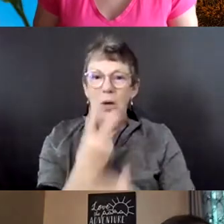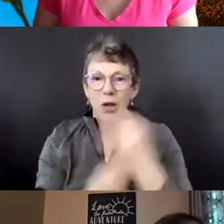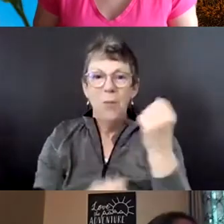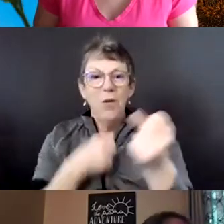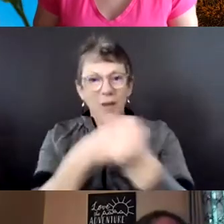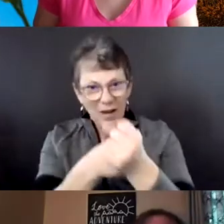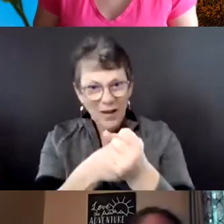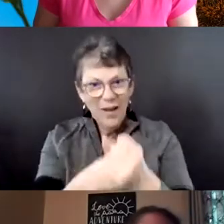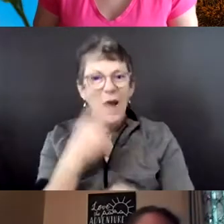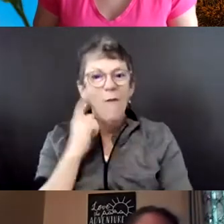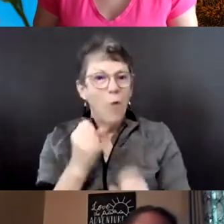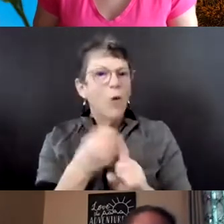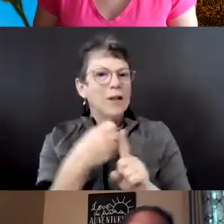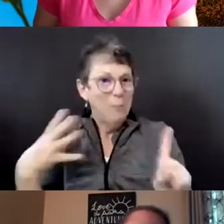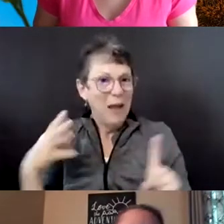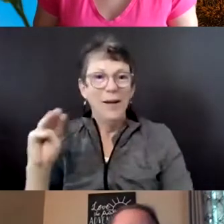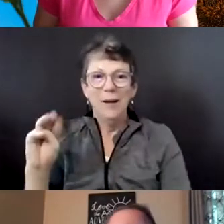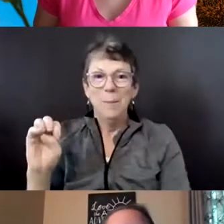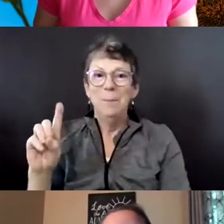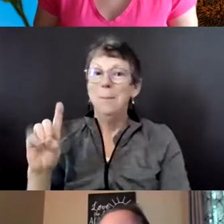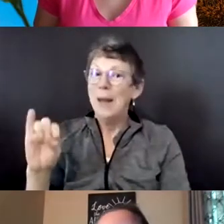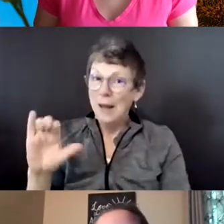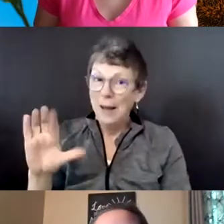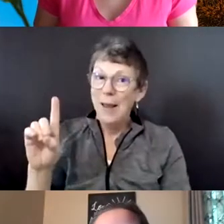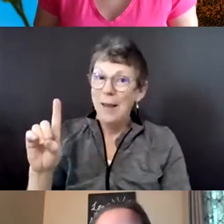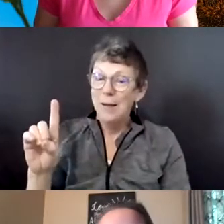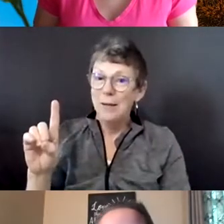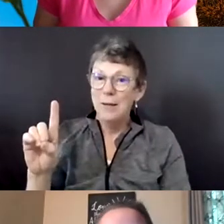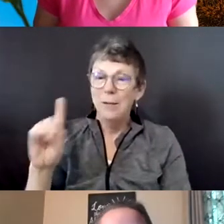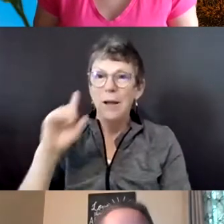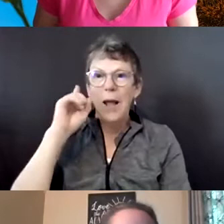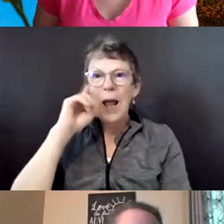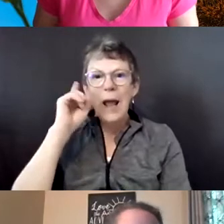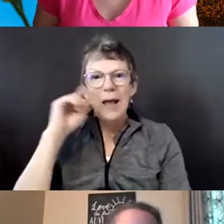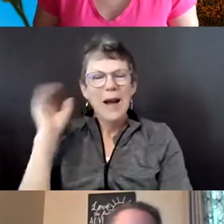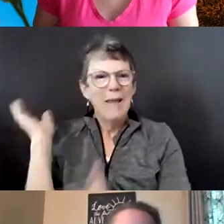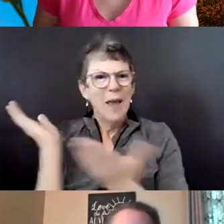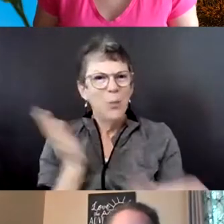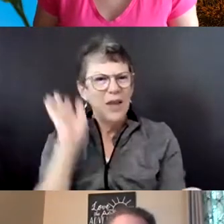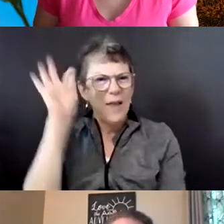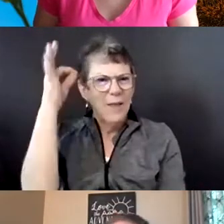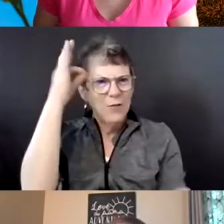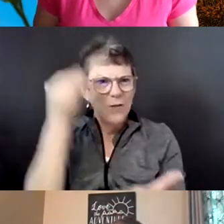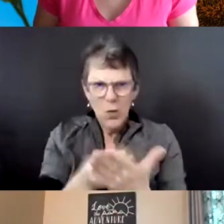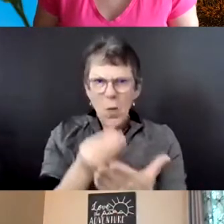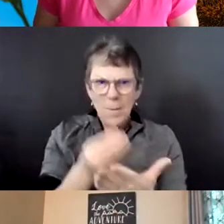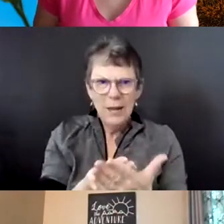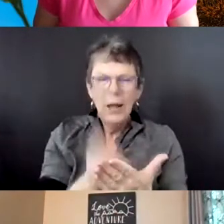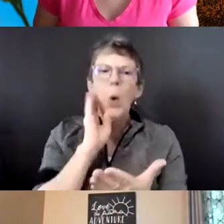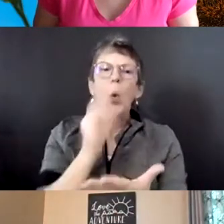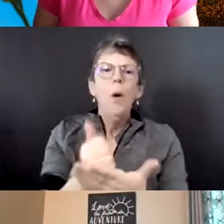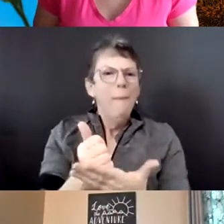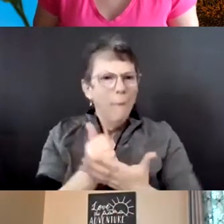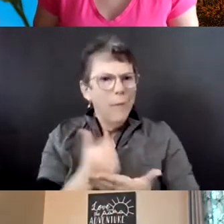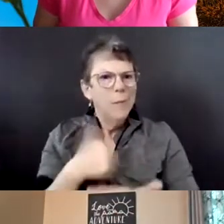expanding Medicaid. And, I think bringing those federal dollars in will help us, with making sure